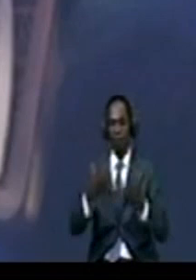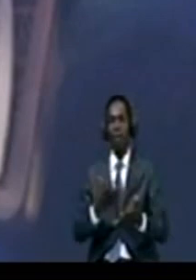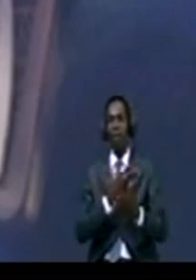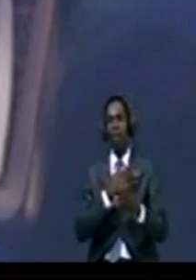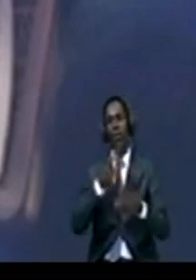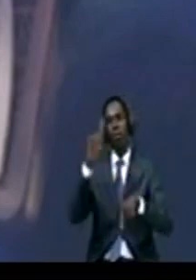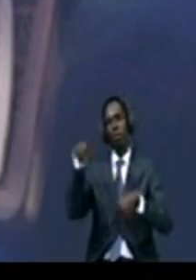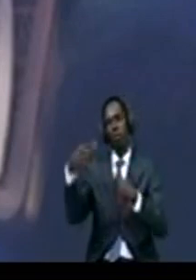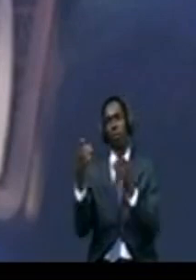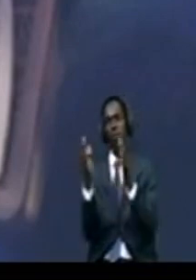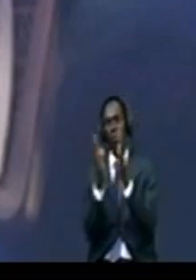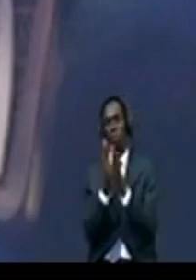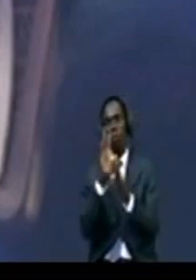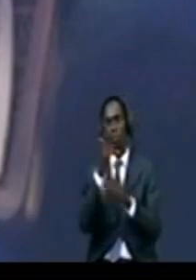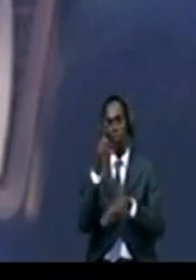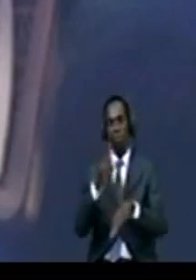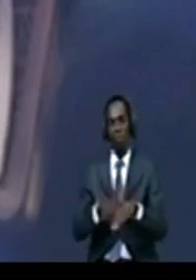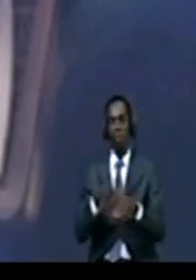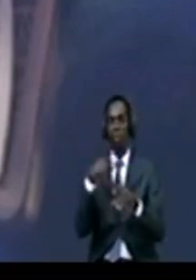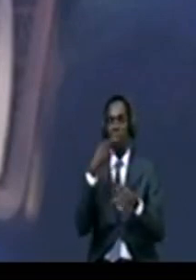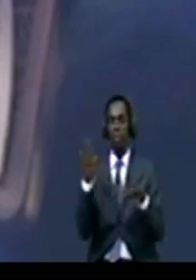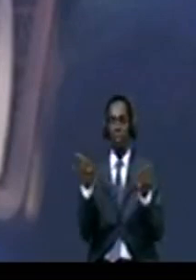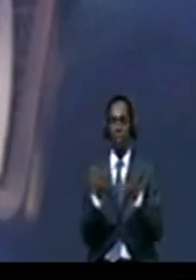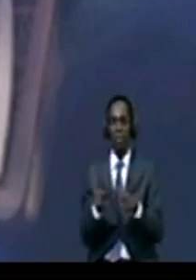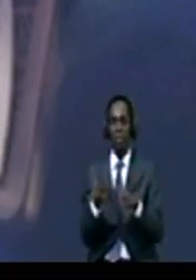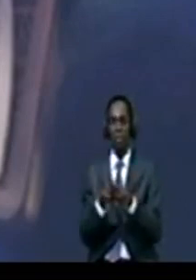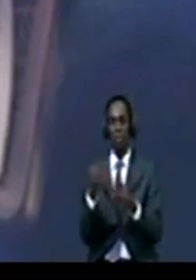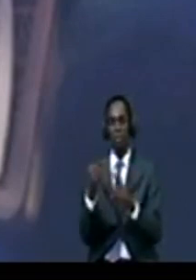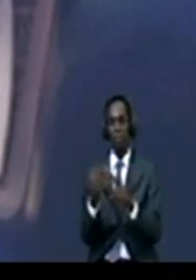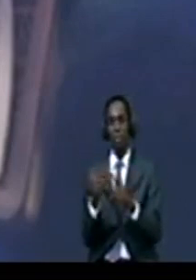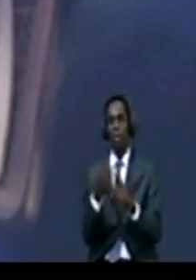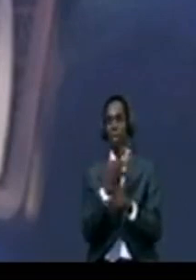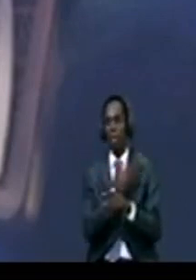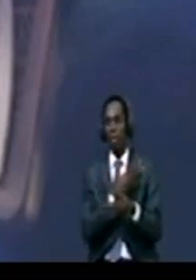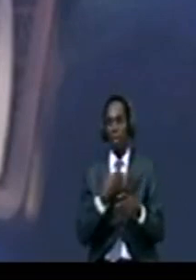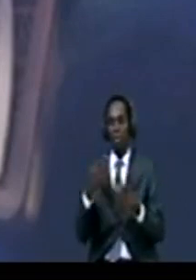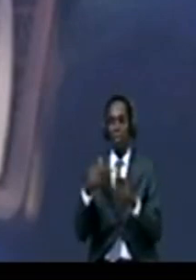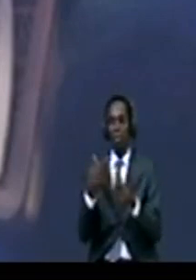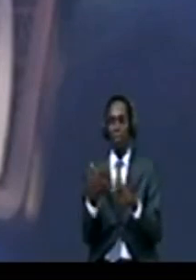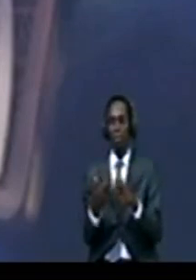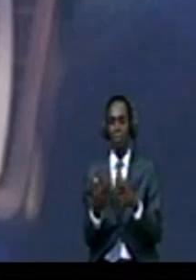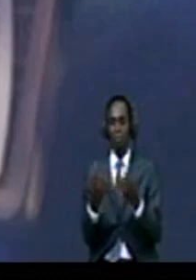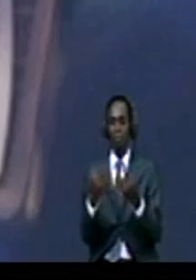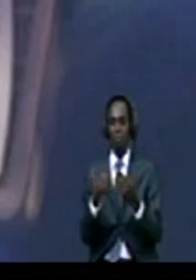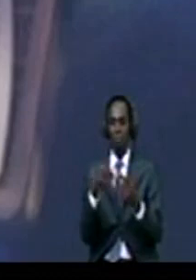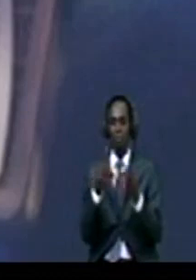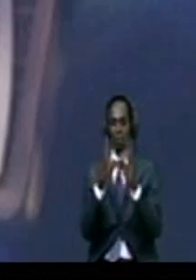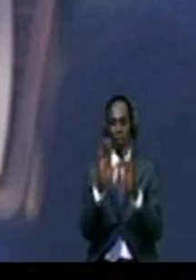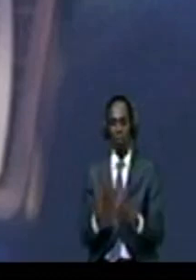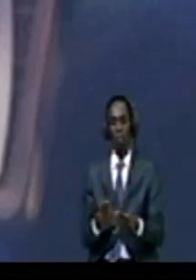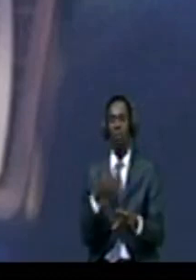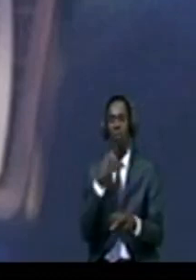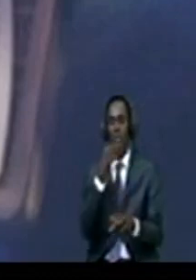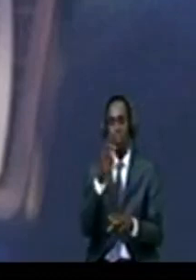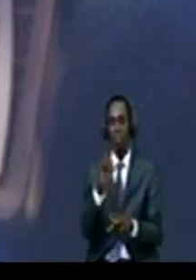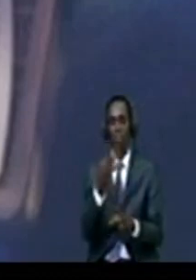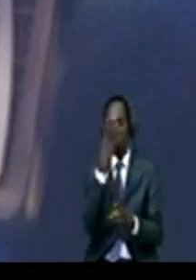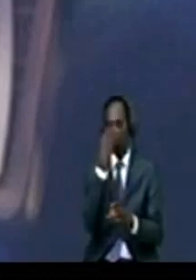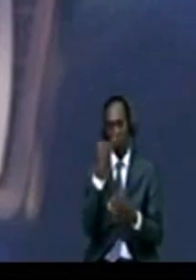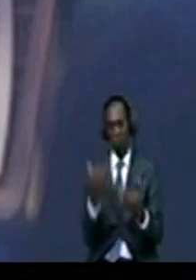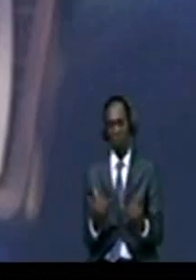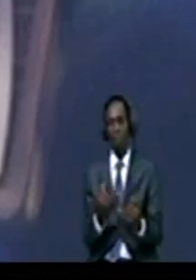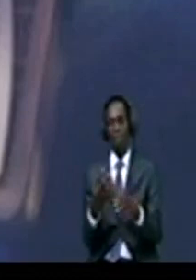time, saying the same words. Then cometh he to his disciples and saith unto them, Sleep on now, and take your